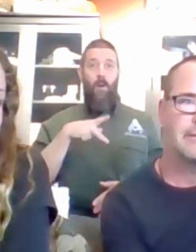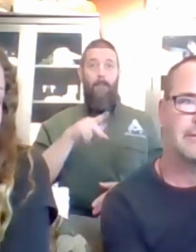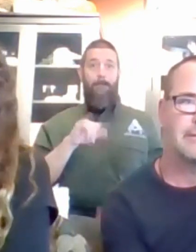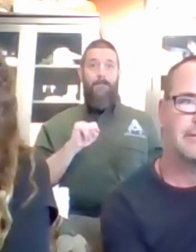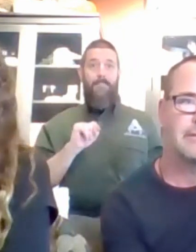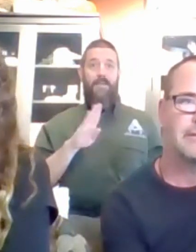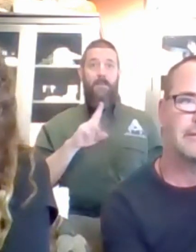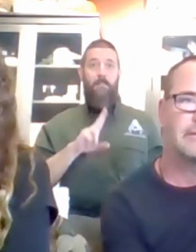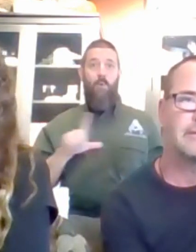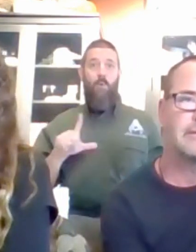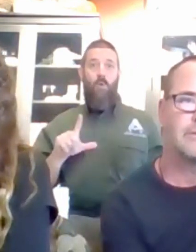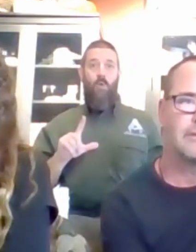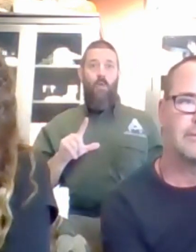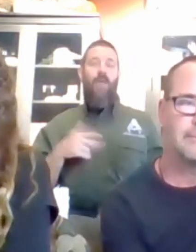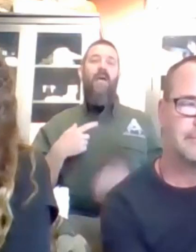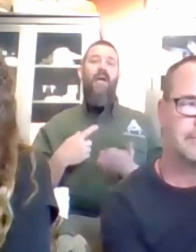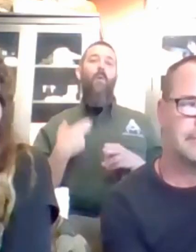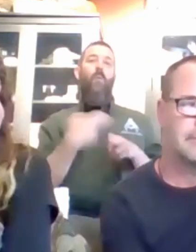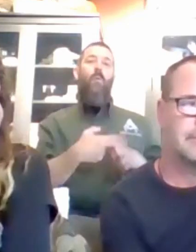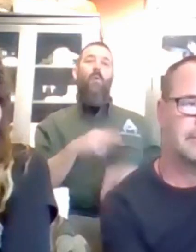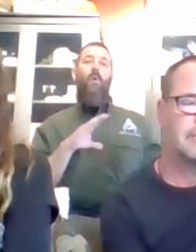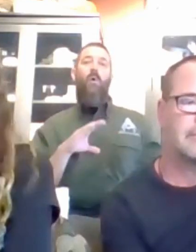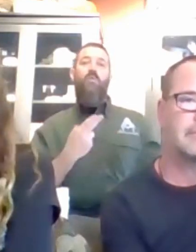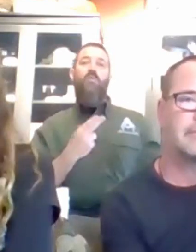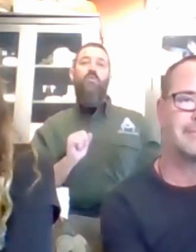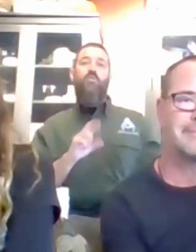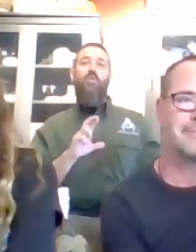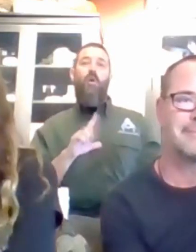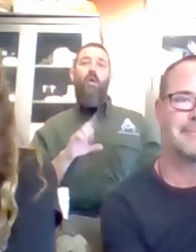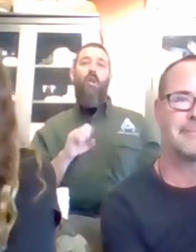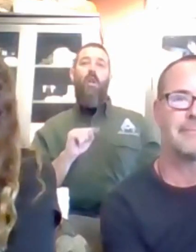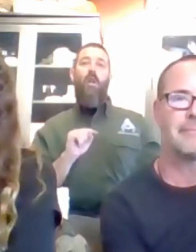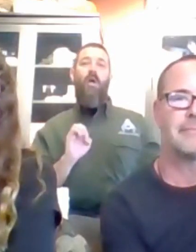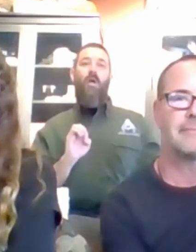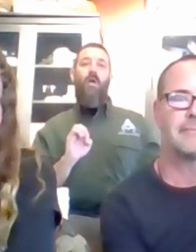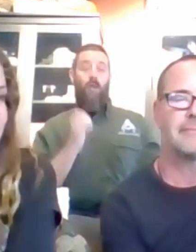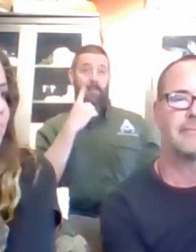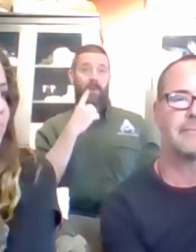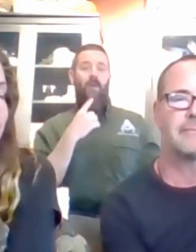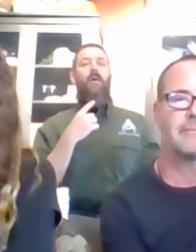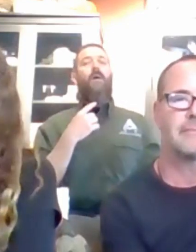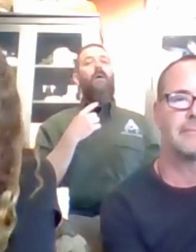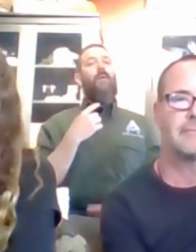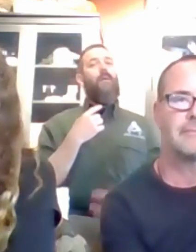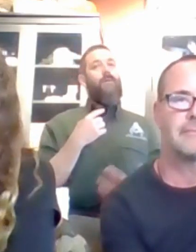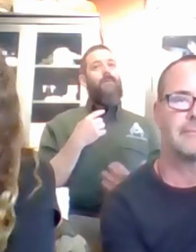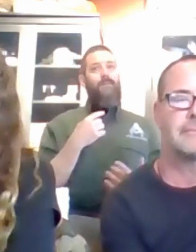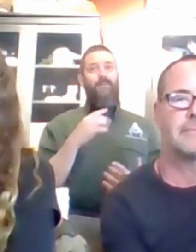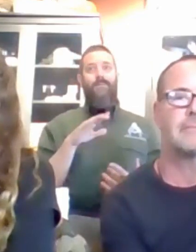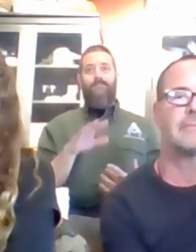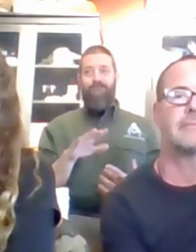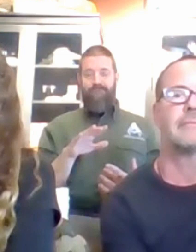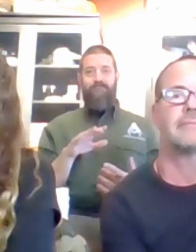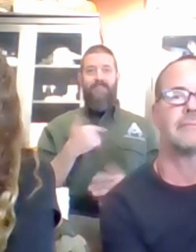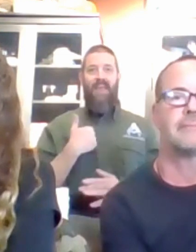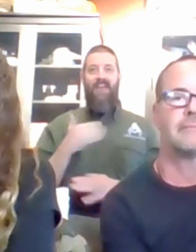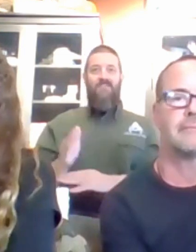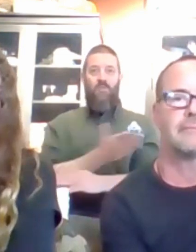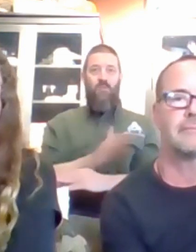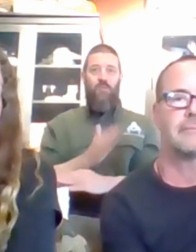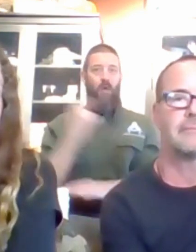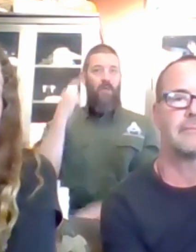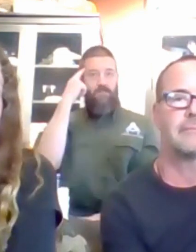bull. So we call her Char or Char, and sometimes Char d'Amour, like Jaja. But now, and the song is stuck in